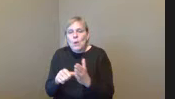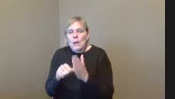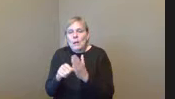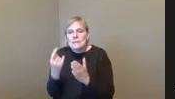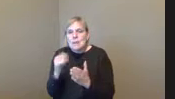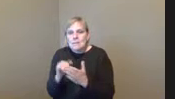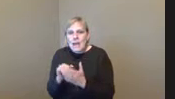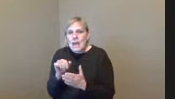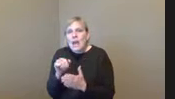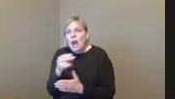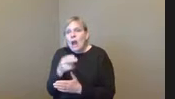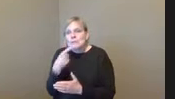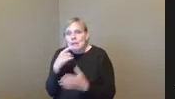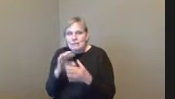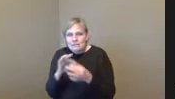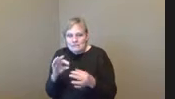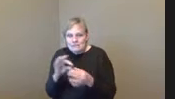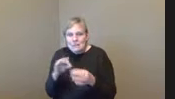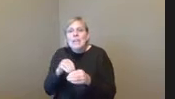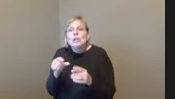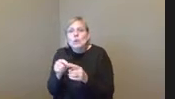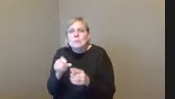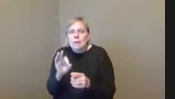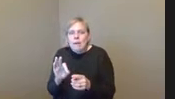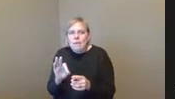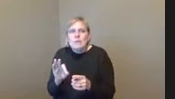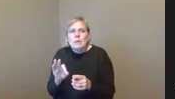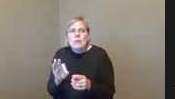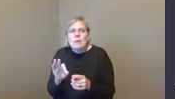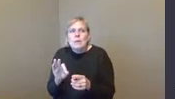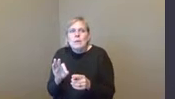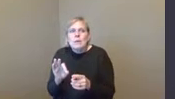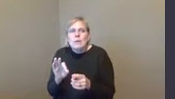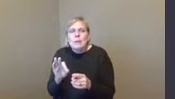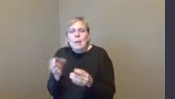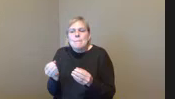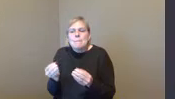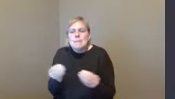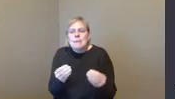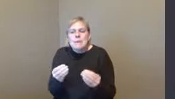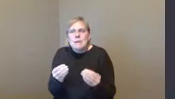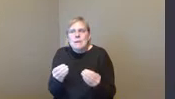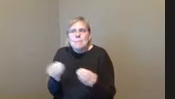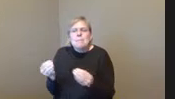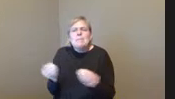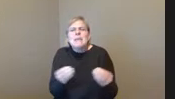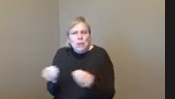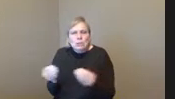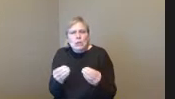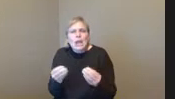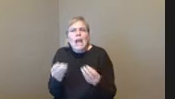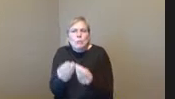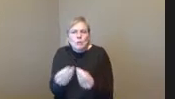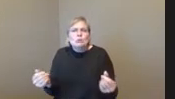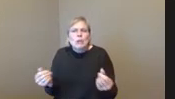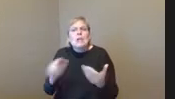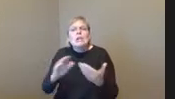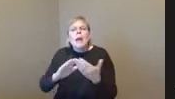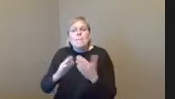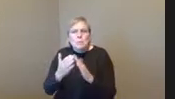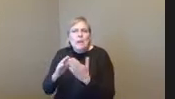that Harvey, you mentioned there in terms of that mediation and resolution, or